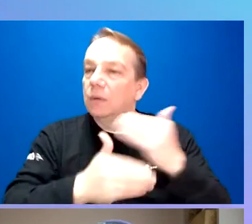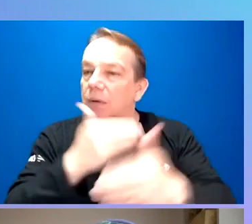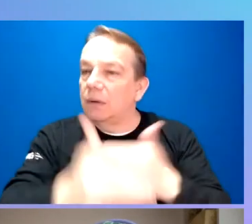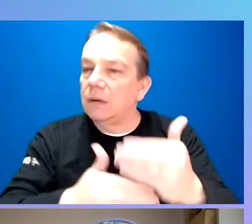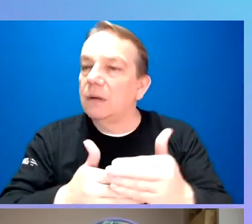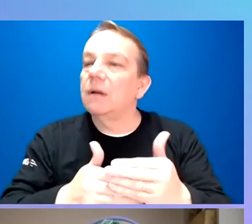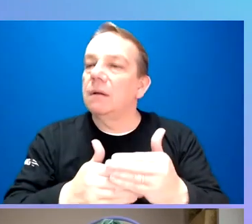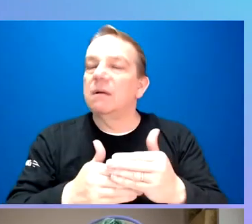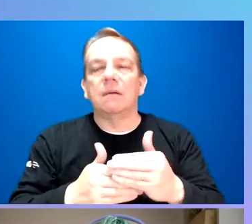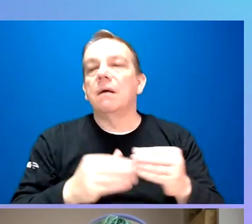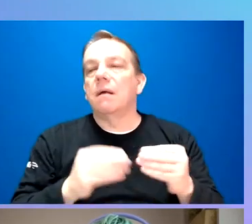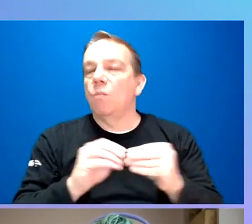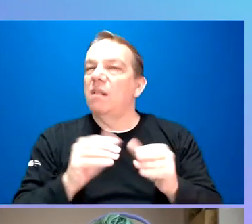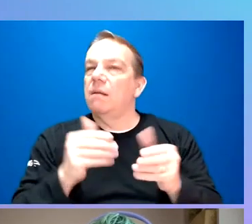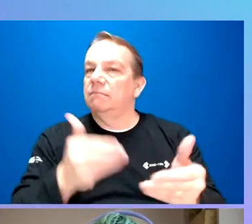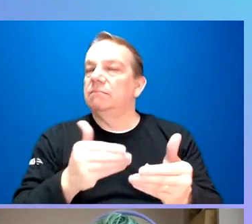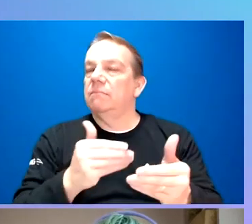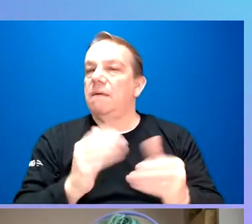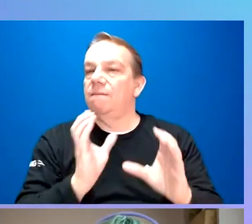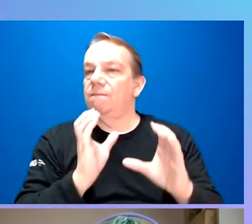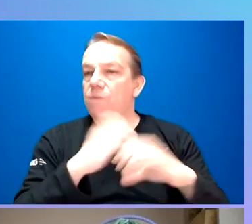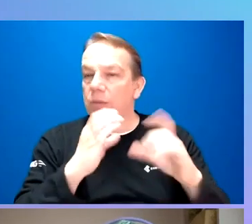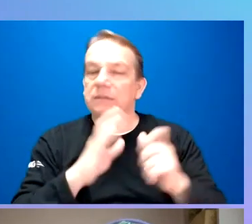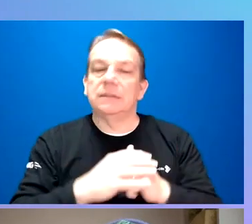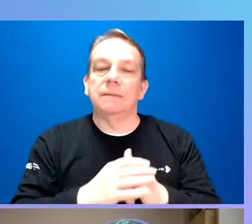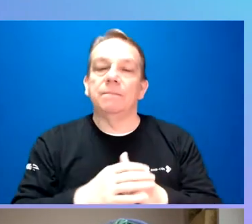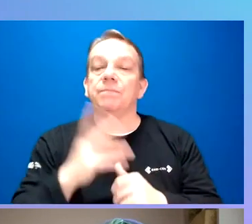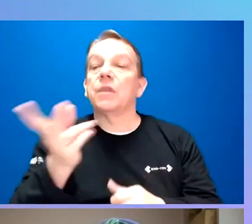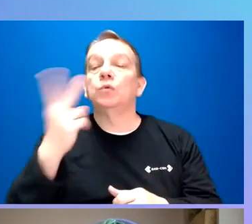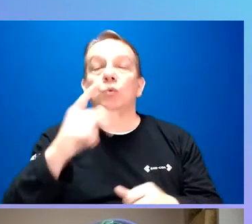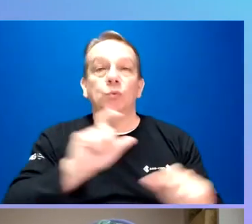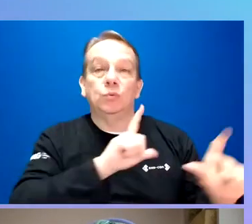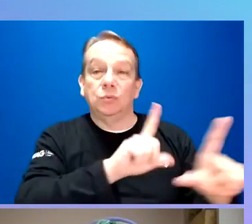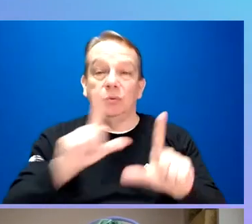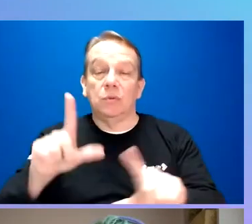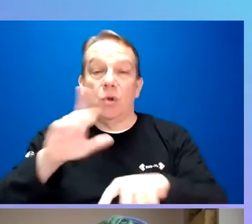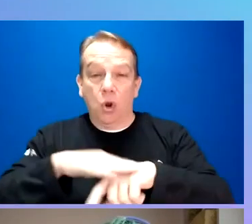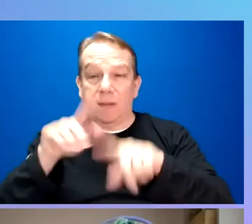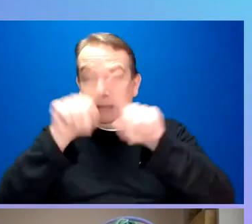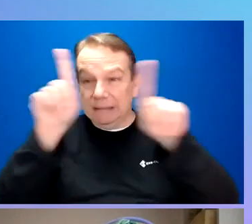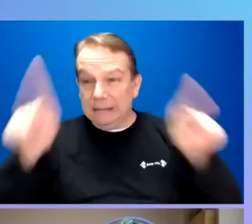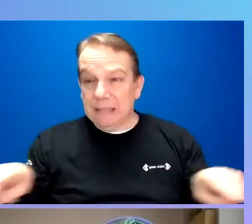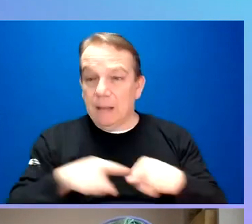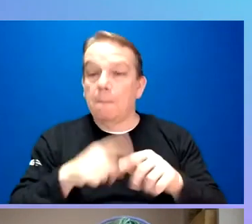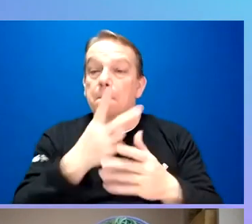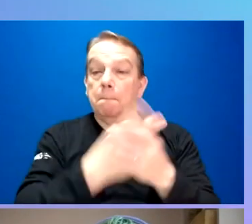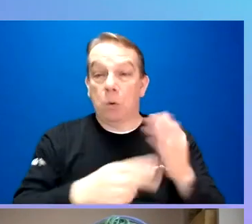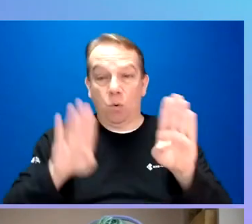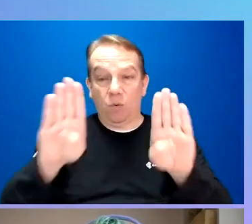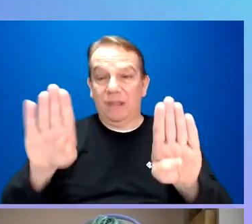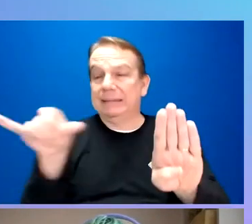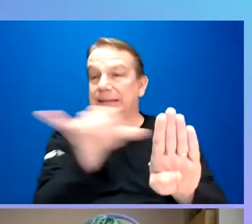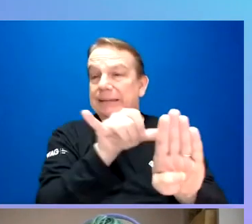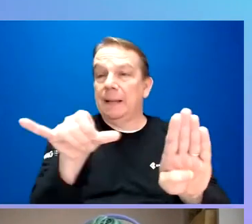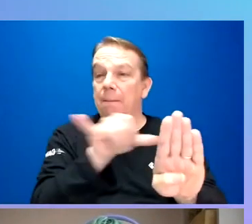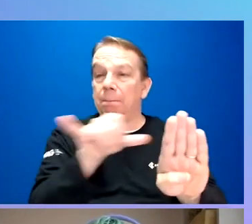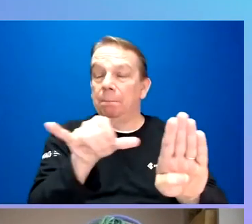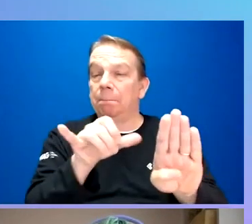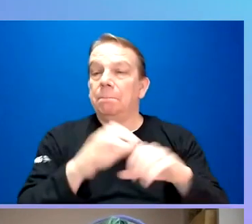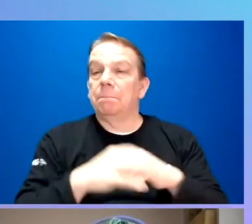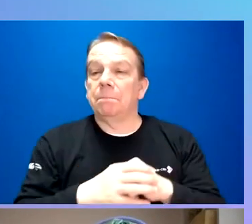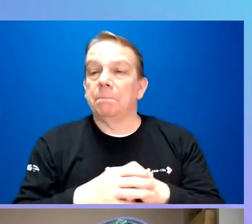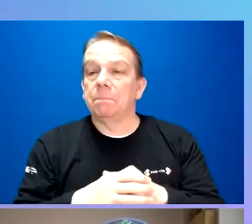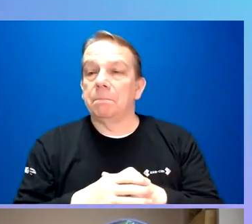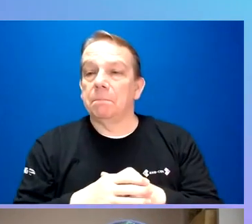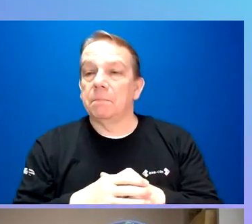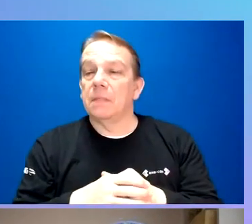will move along with them. So we have 2 screenshots on this slide, one of which both screens are the same screen. They're both a